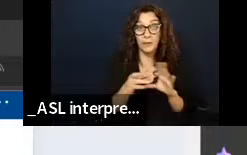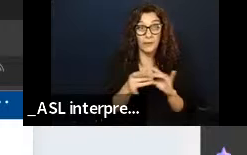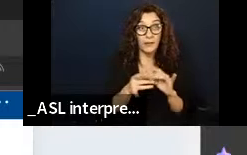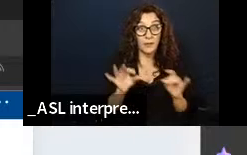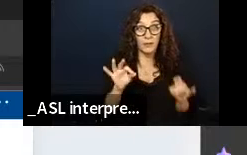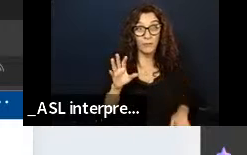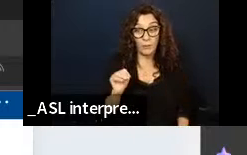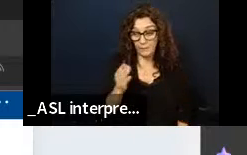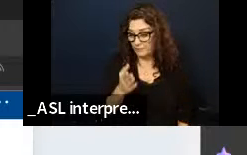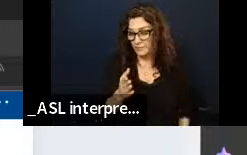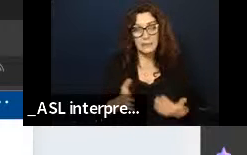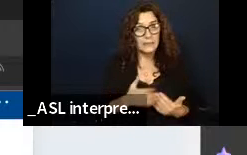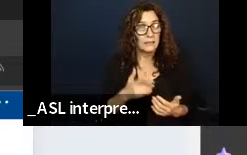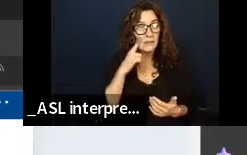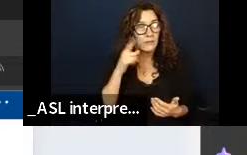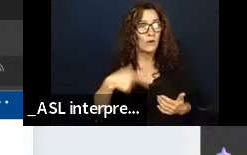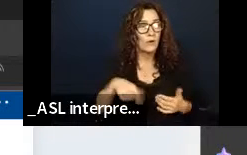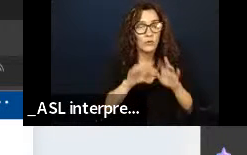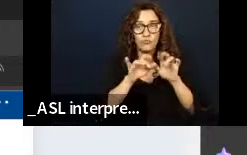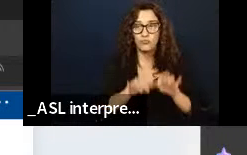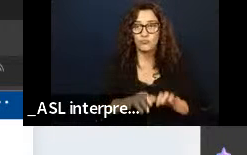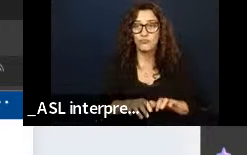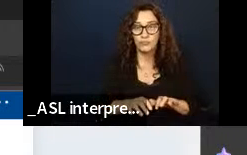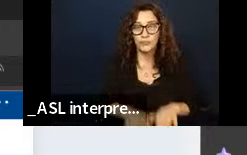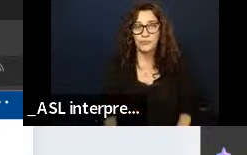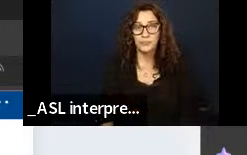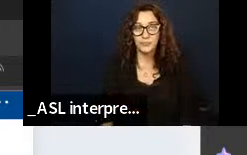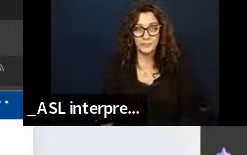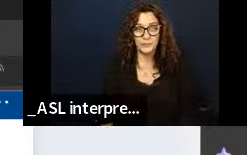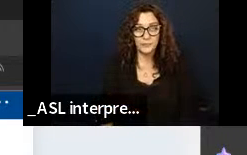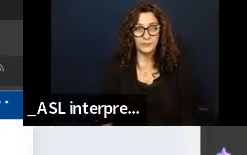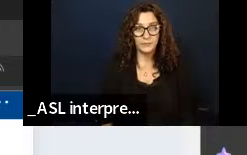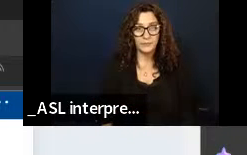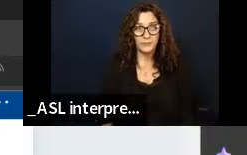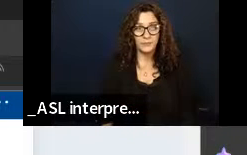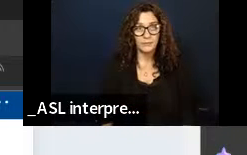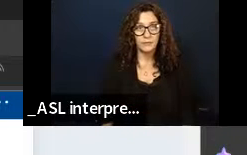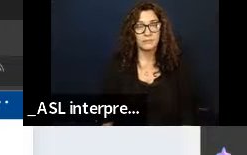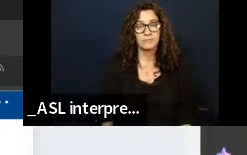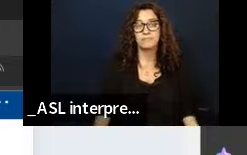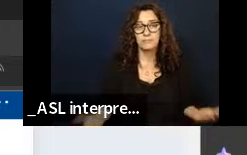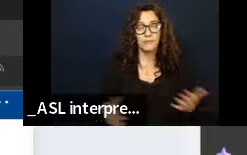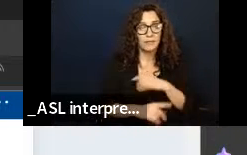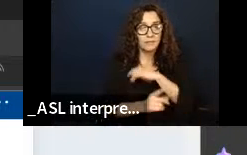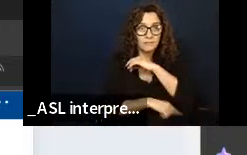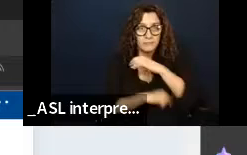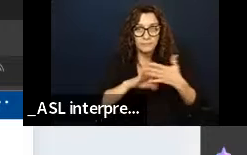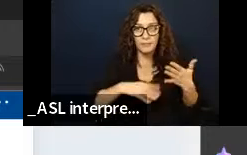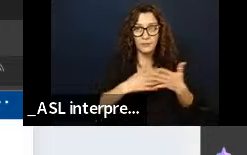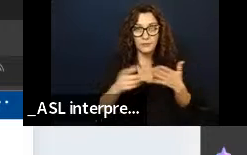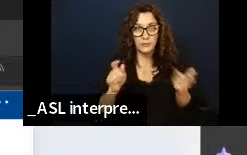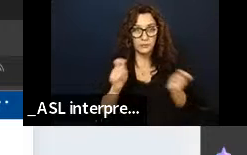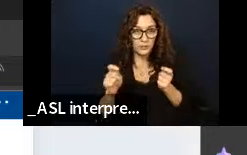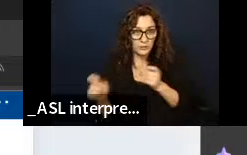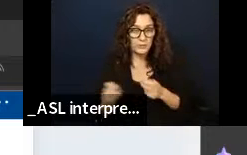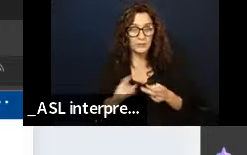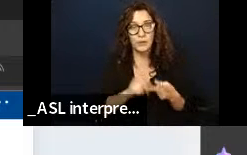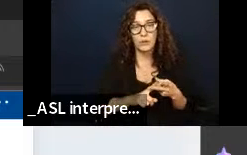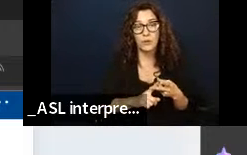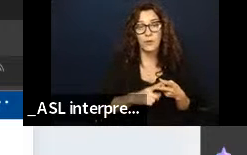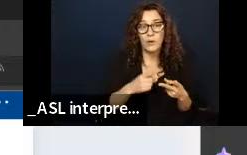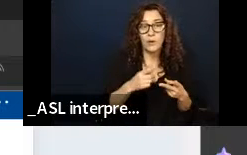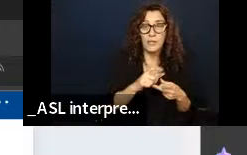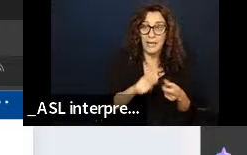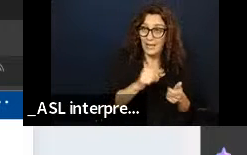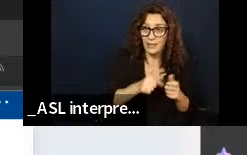have. So yeah, things that you would like to see different about the matrix, specific things that perhaps you would like to see removed